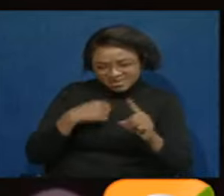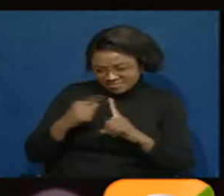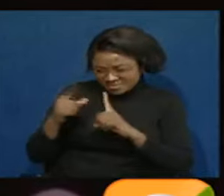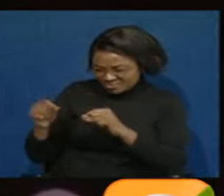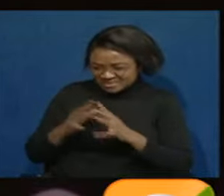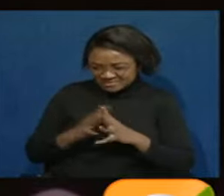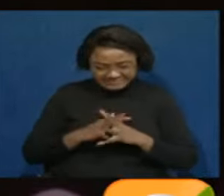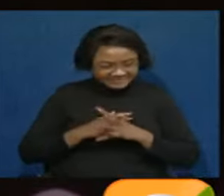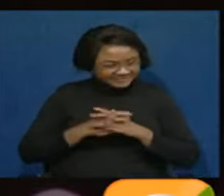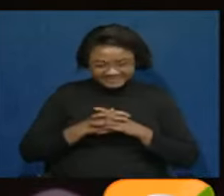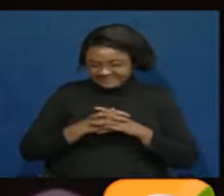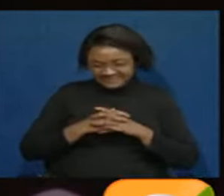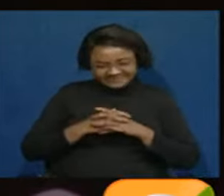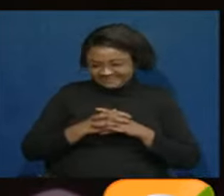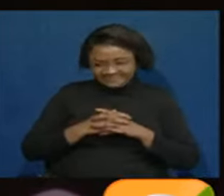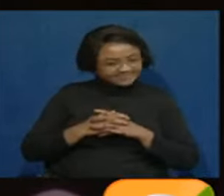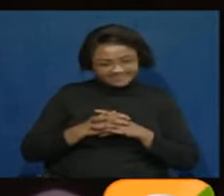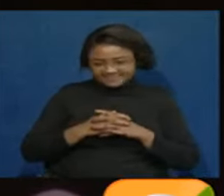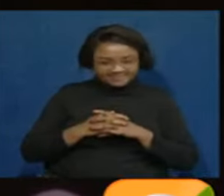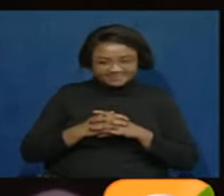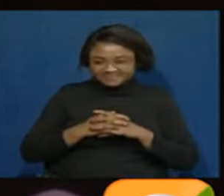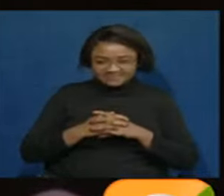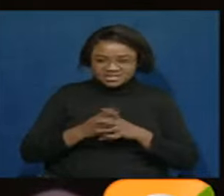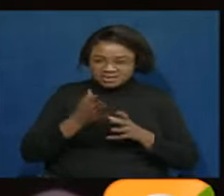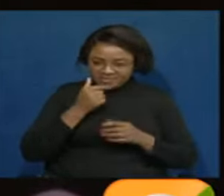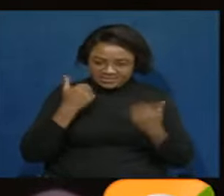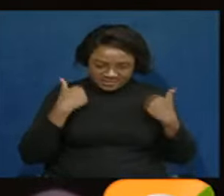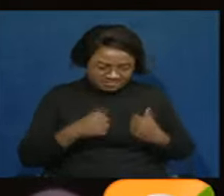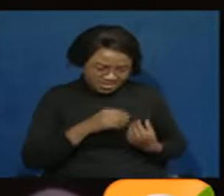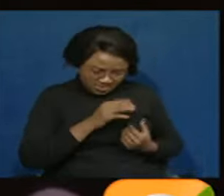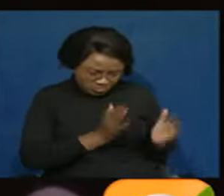hapana. Wacha mimi nipangane na huyu Rigiji.